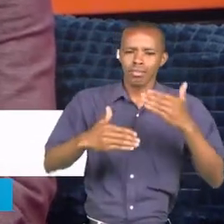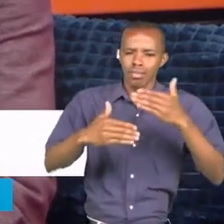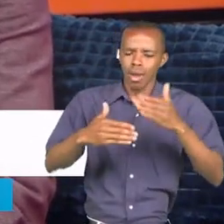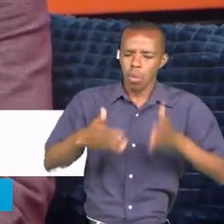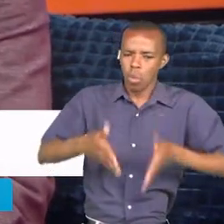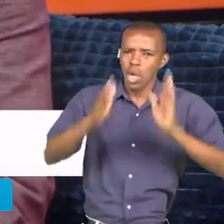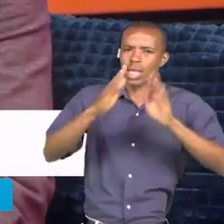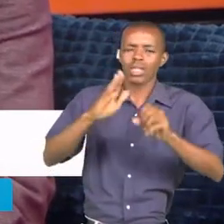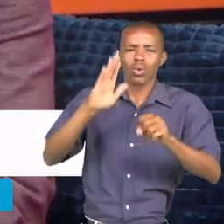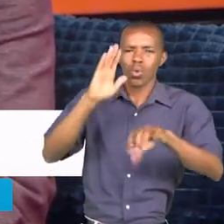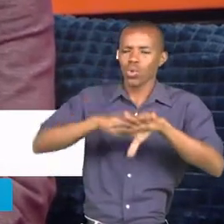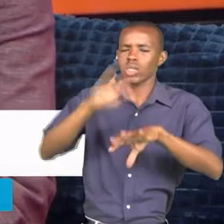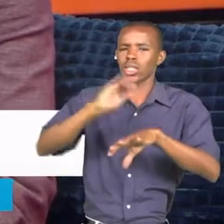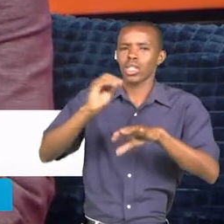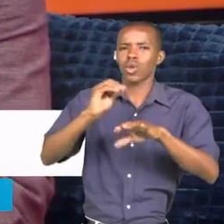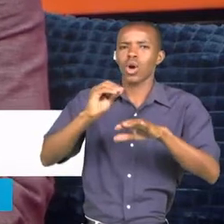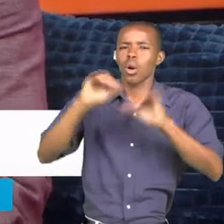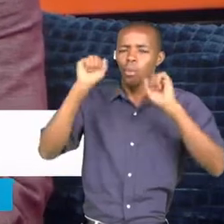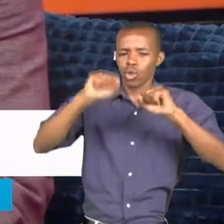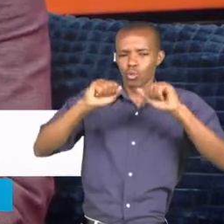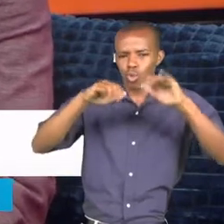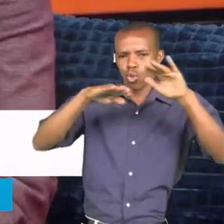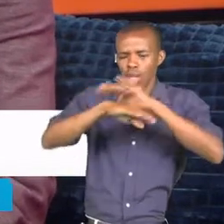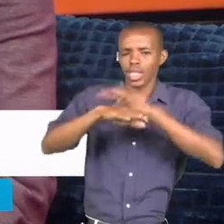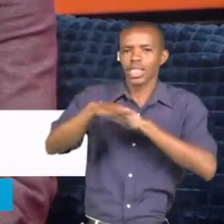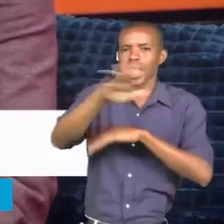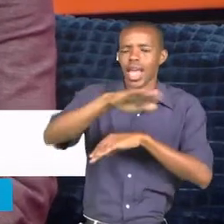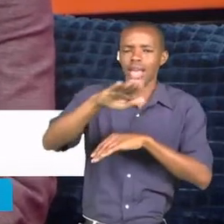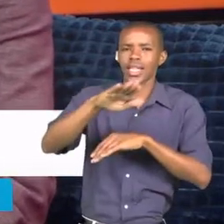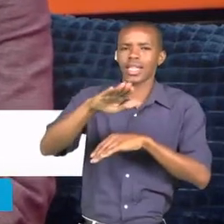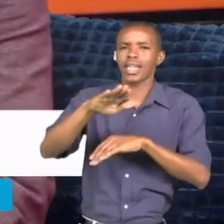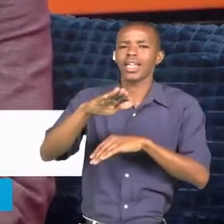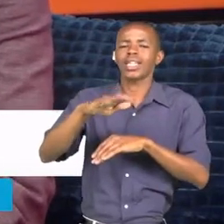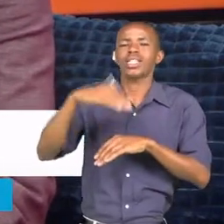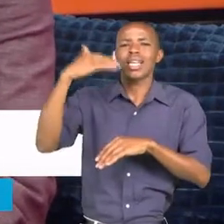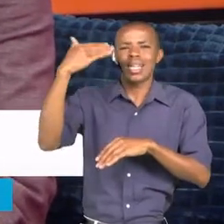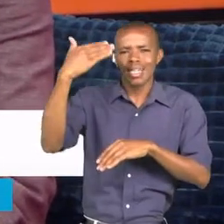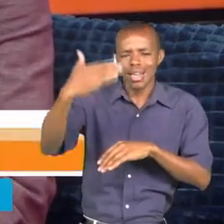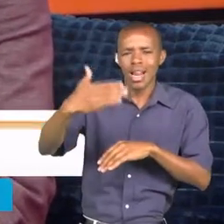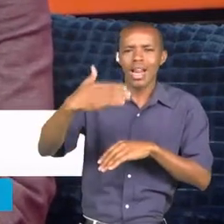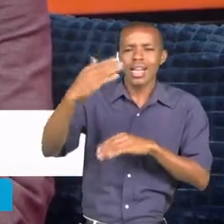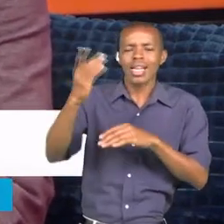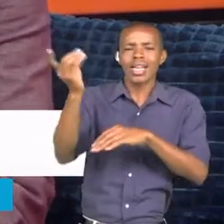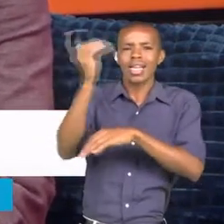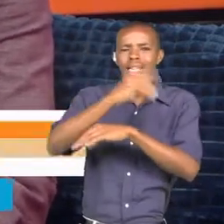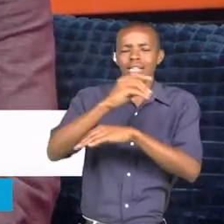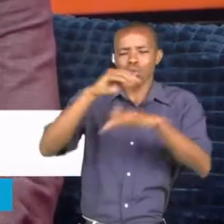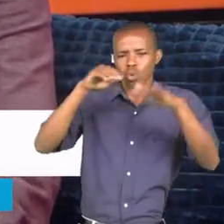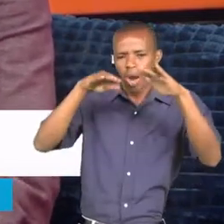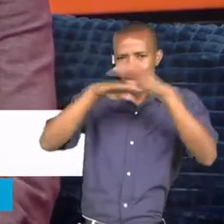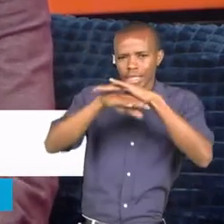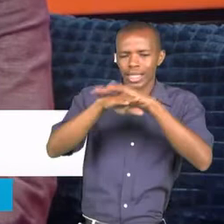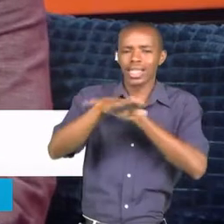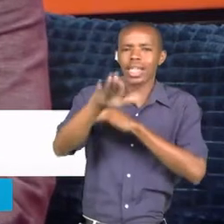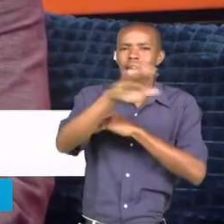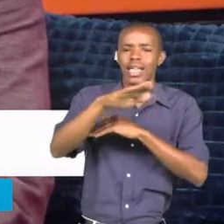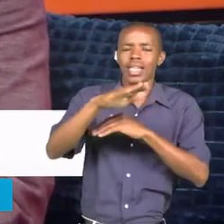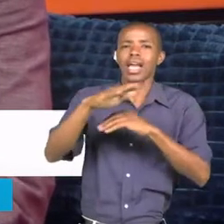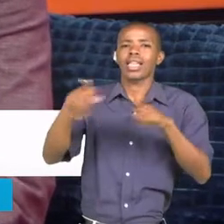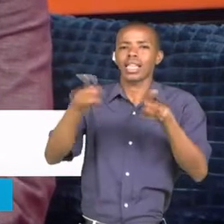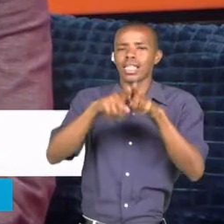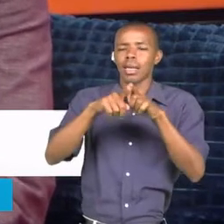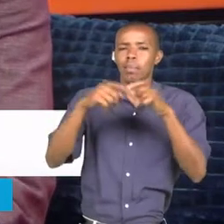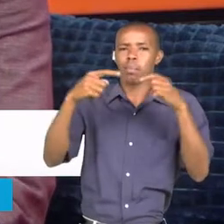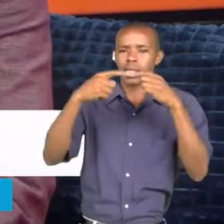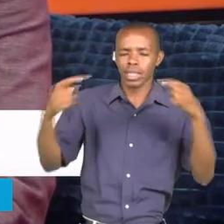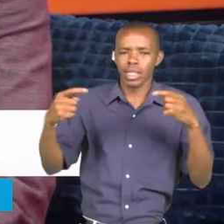very supportive just to make them actually reach these people. Yes. It has taken them days, even weeks actually to go in. And the resistance,